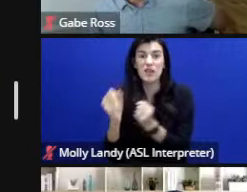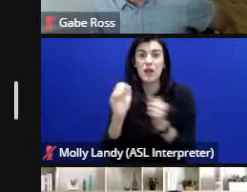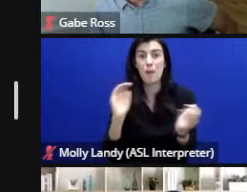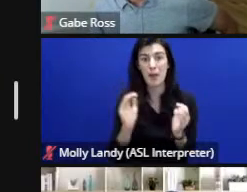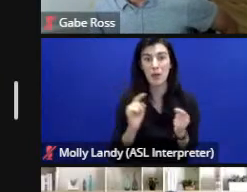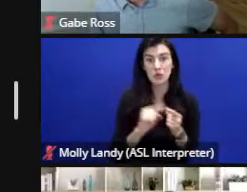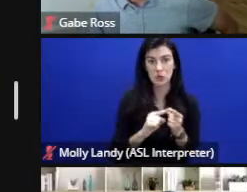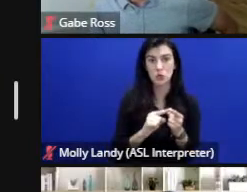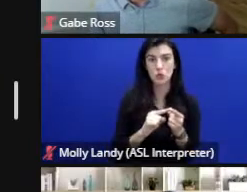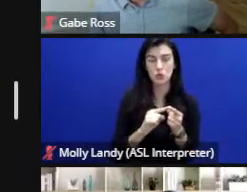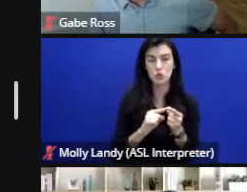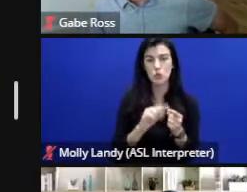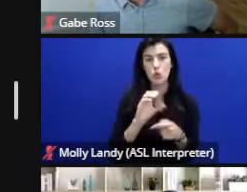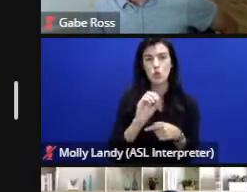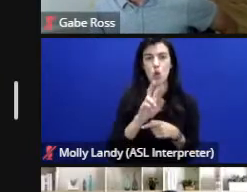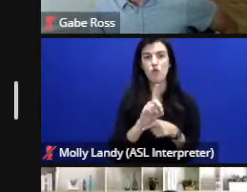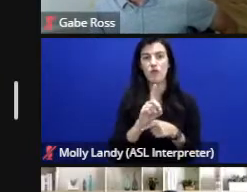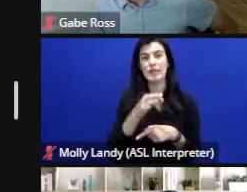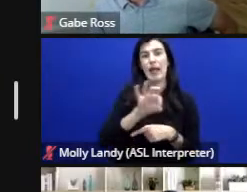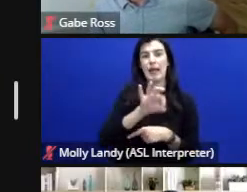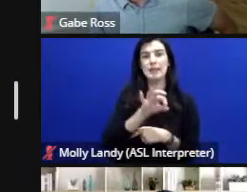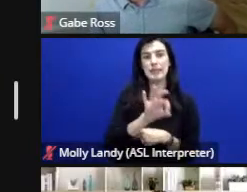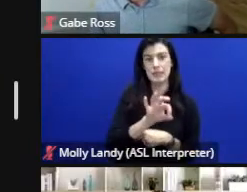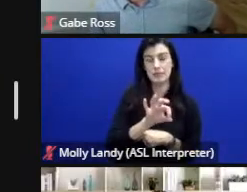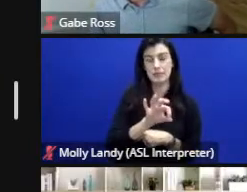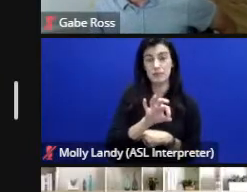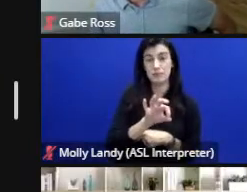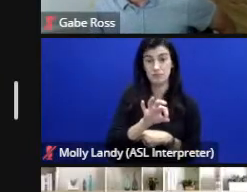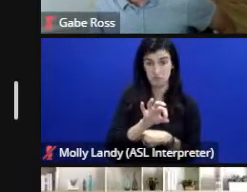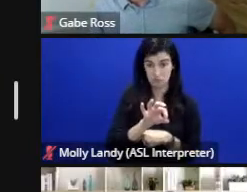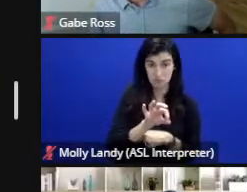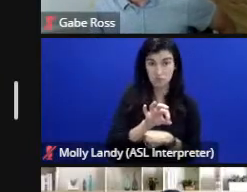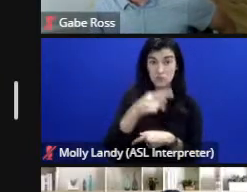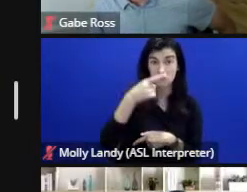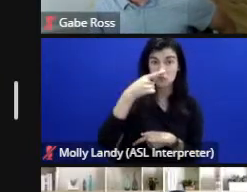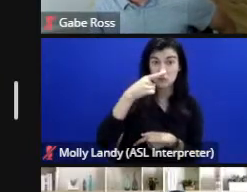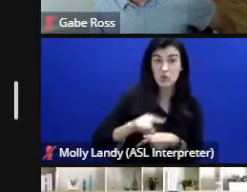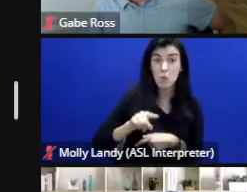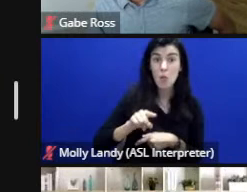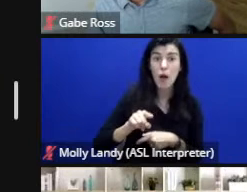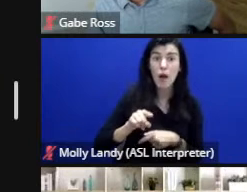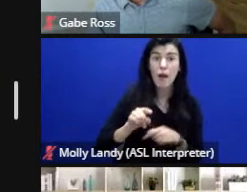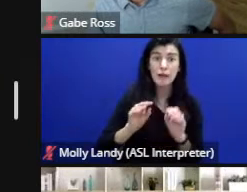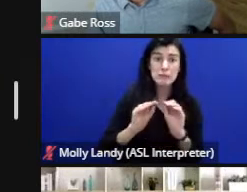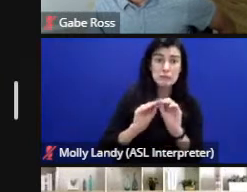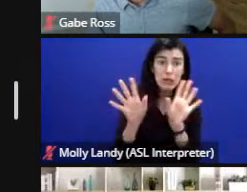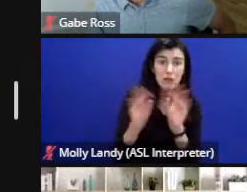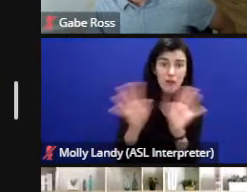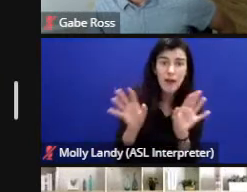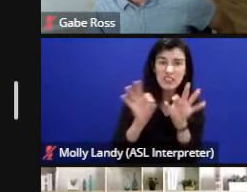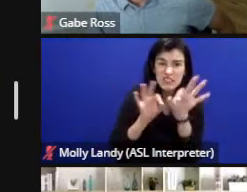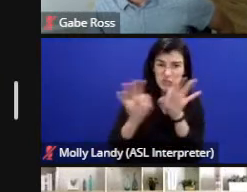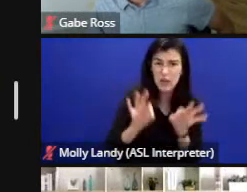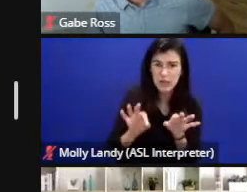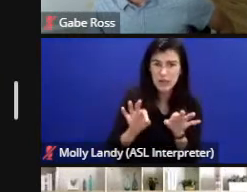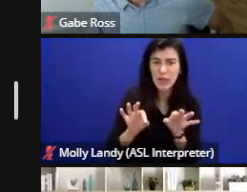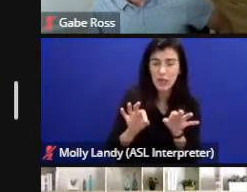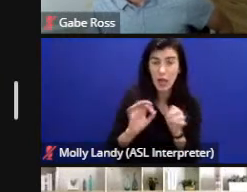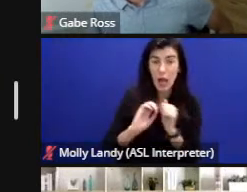relative to COVID-19. Can you illuminate us on just how dangerous that might be?